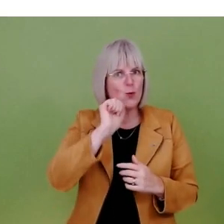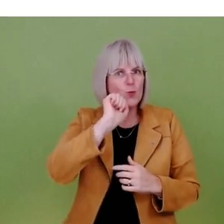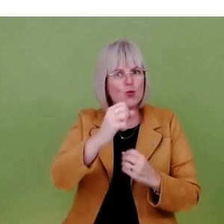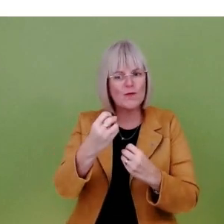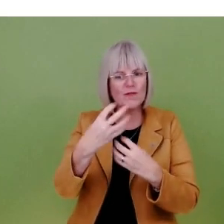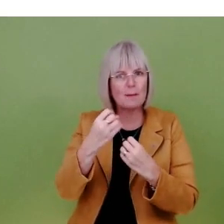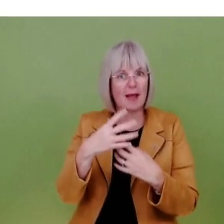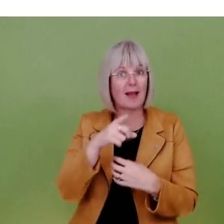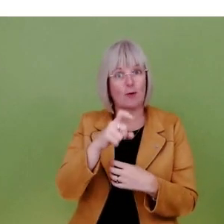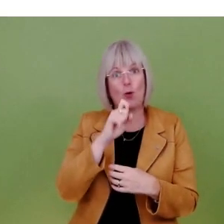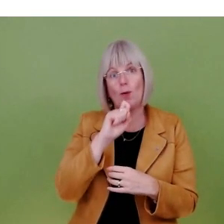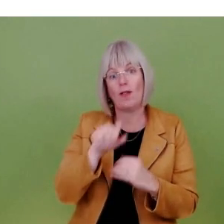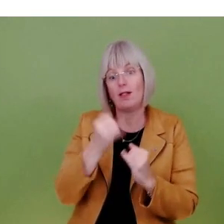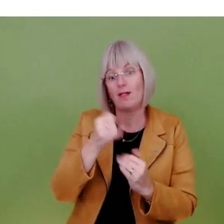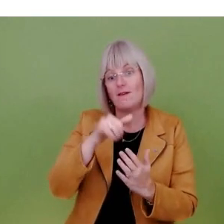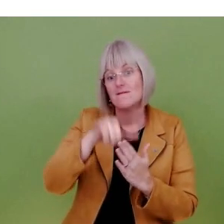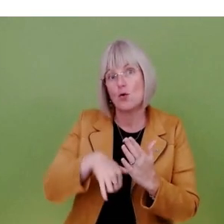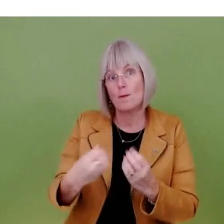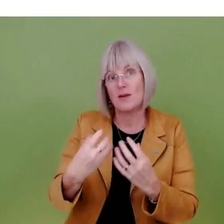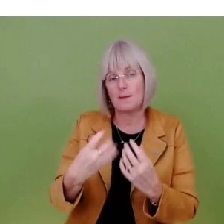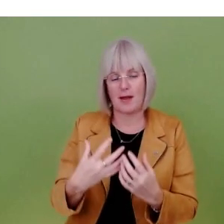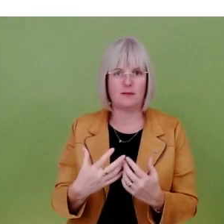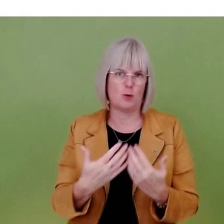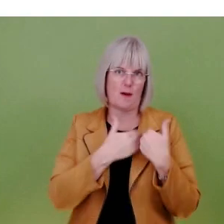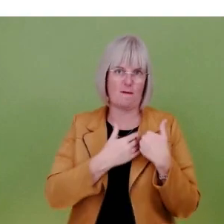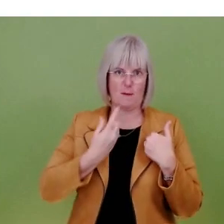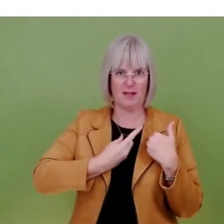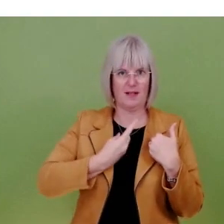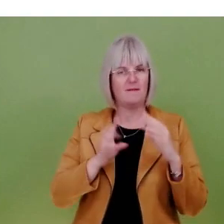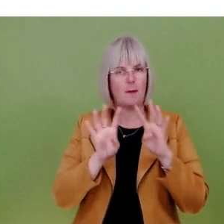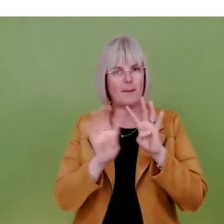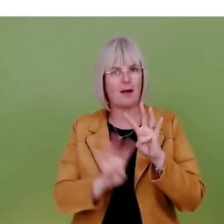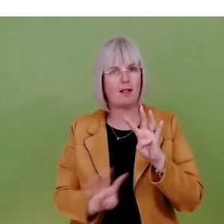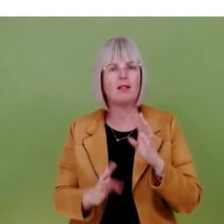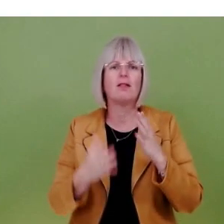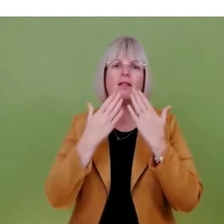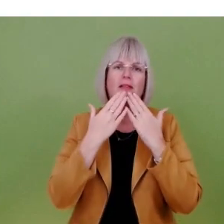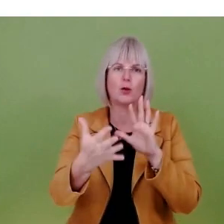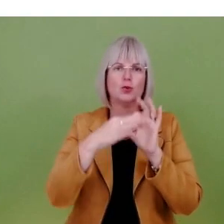that will come. So on behalf of Bill and myself and the panel, thank you all for joining us today.